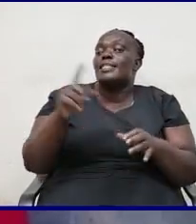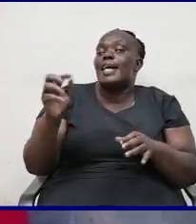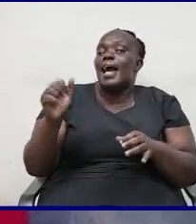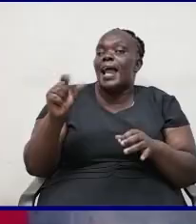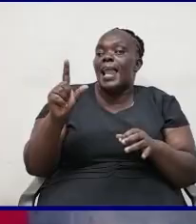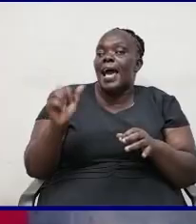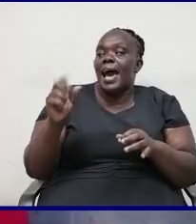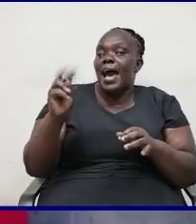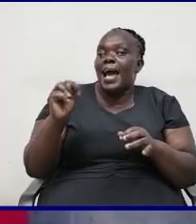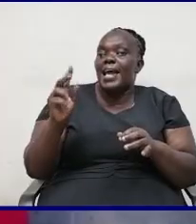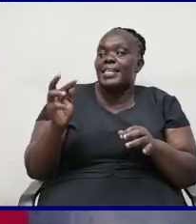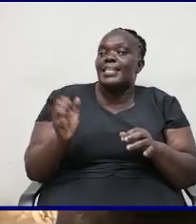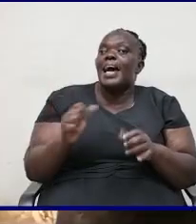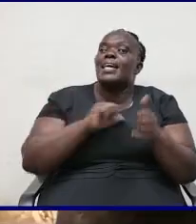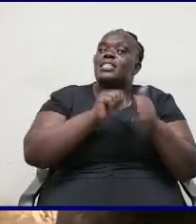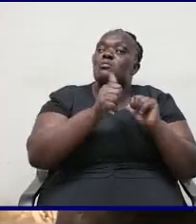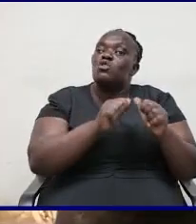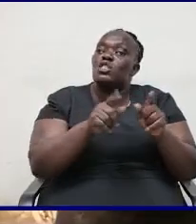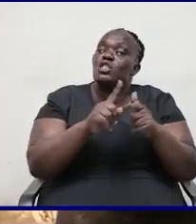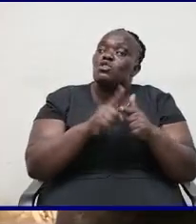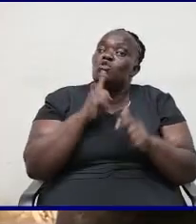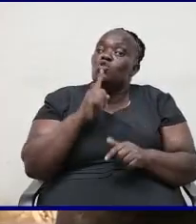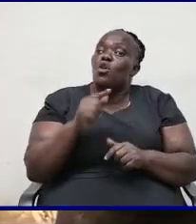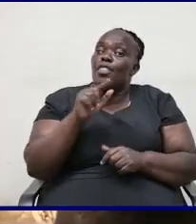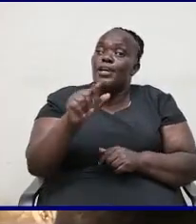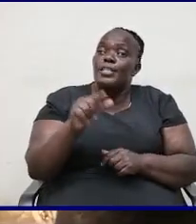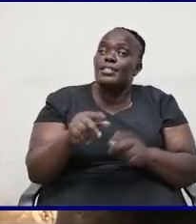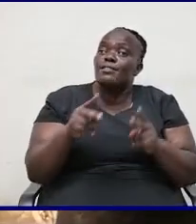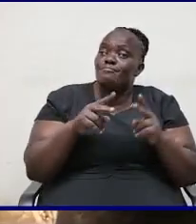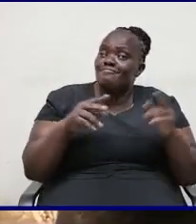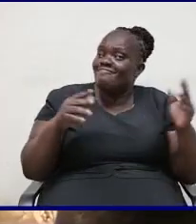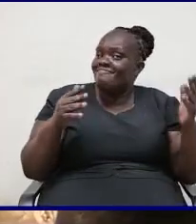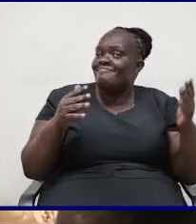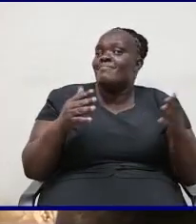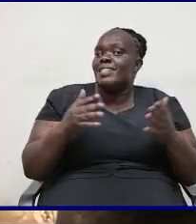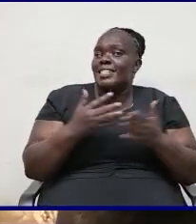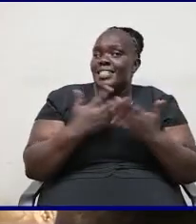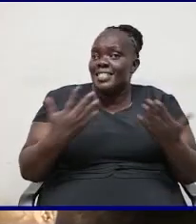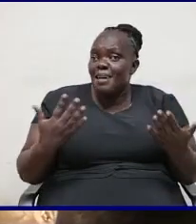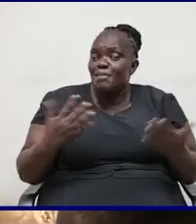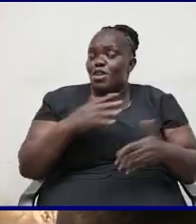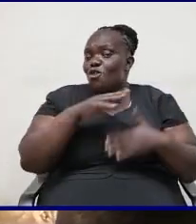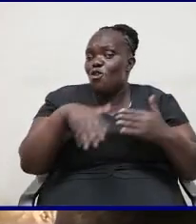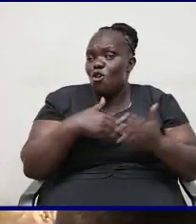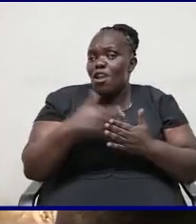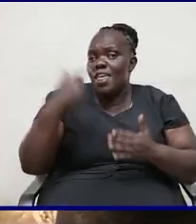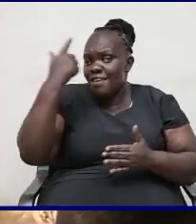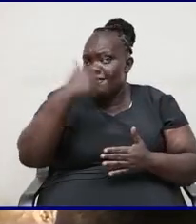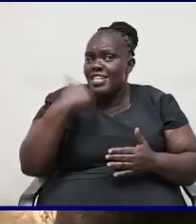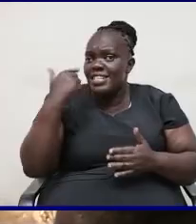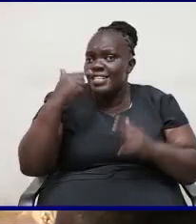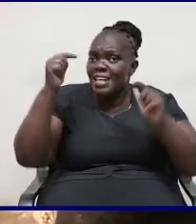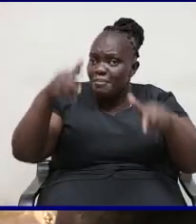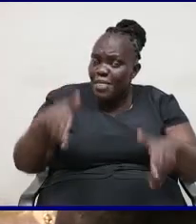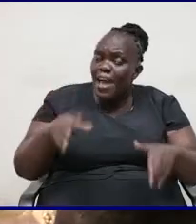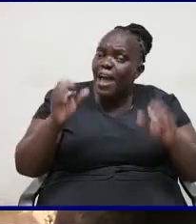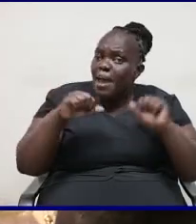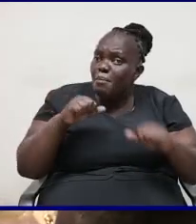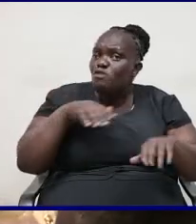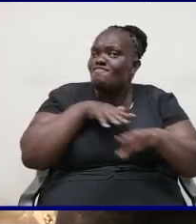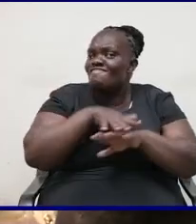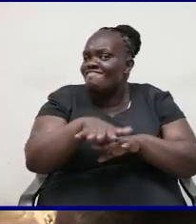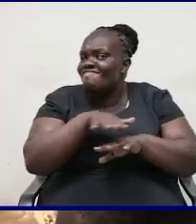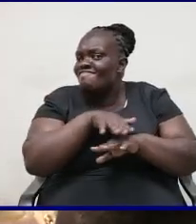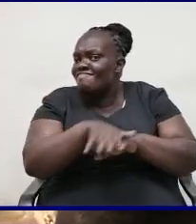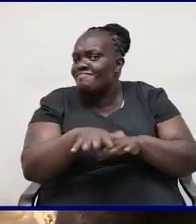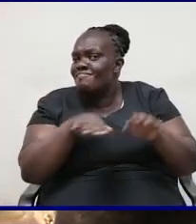Talanda for sports. So this will be a complex that all the visitors that will come there will be able to access